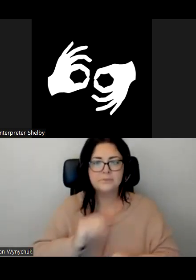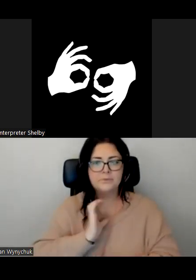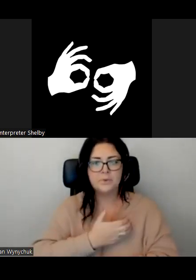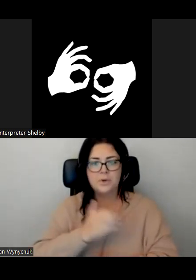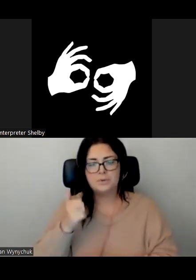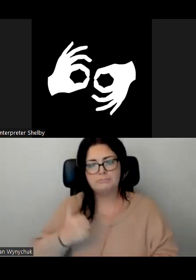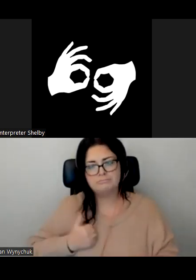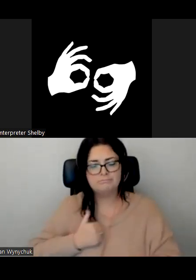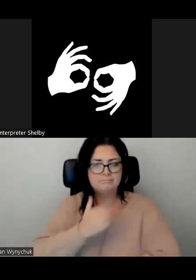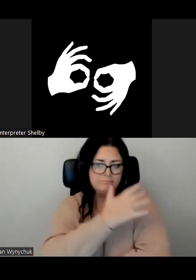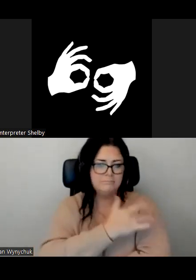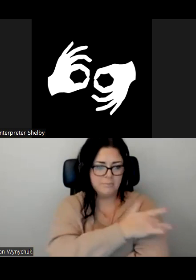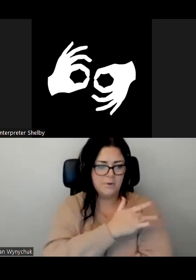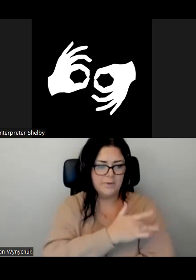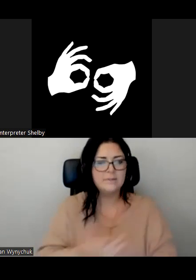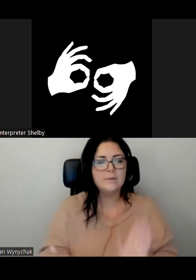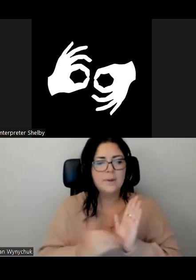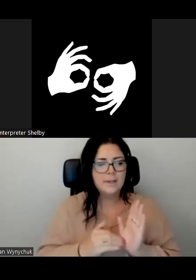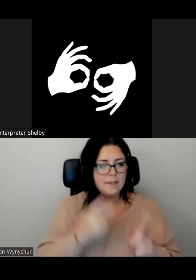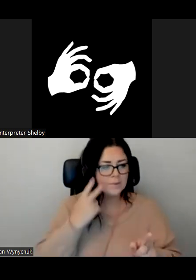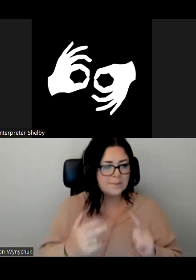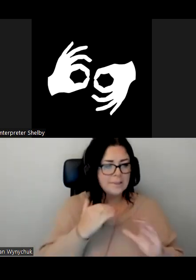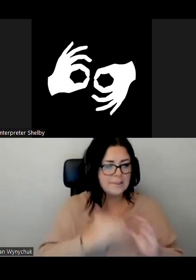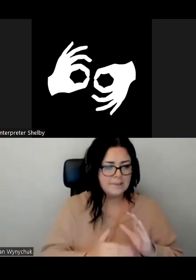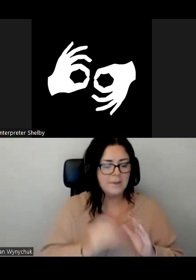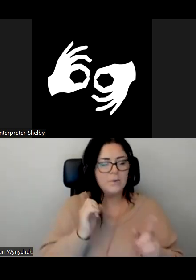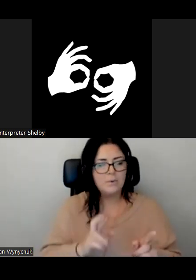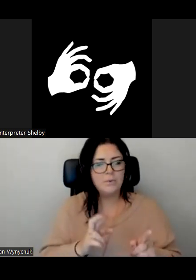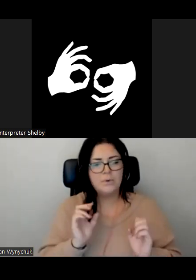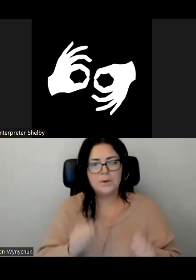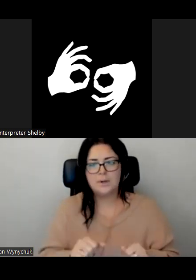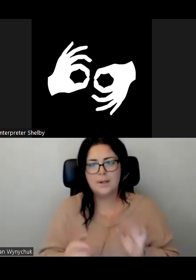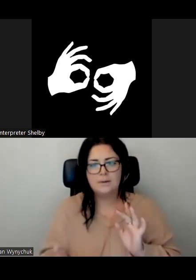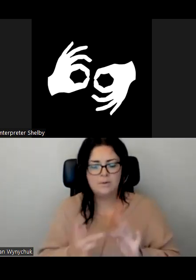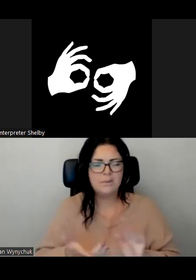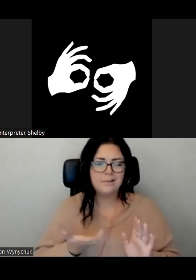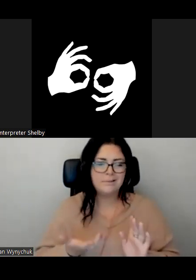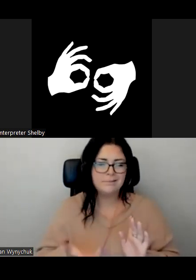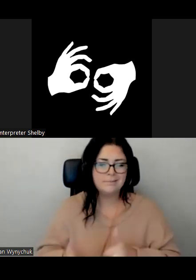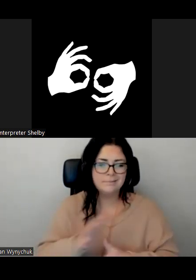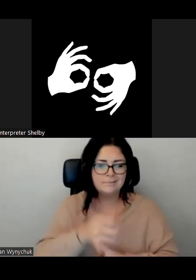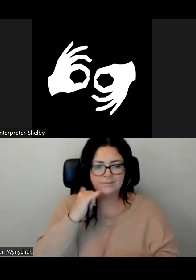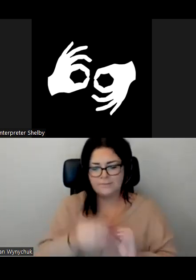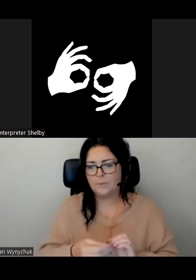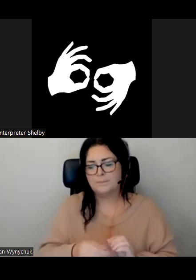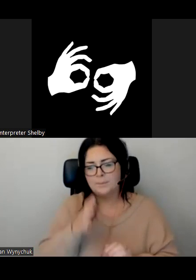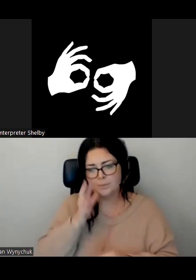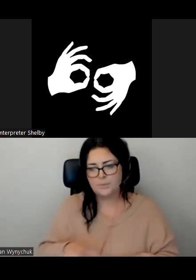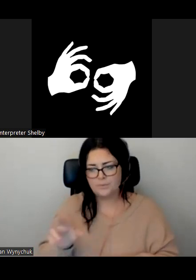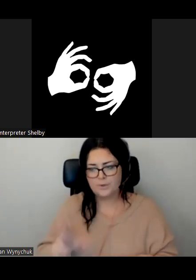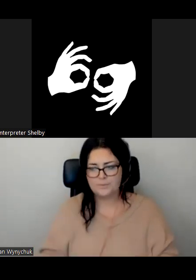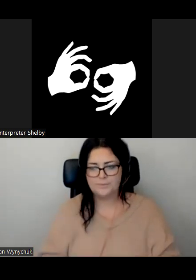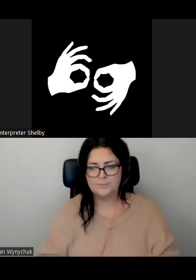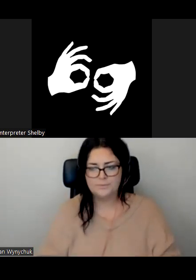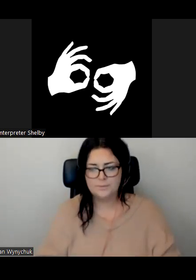can contact them through the emails listed below, or you can contact our main line and we can refer you on to our